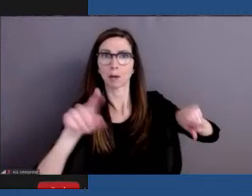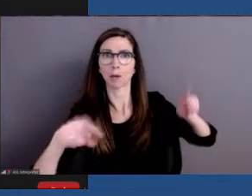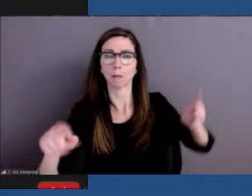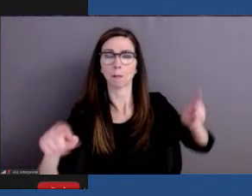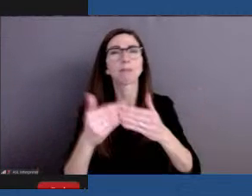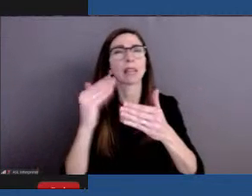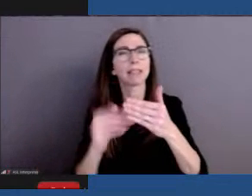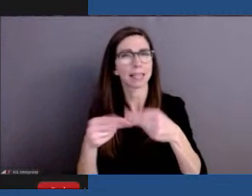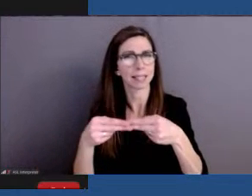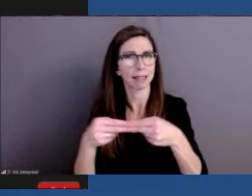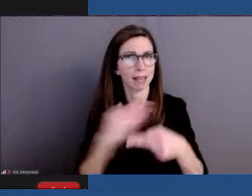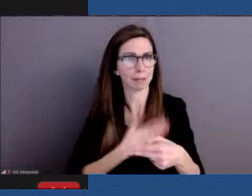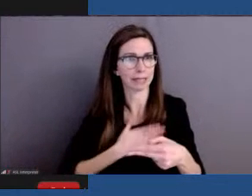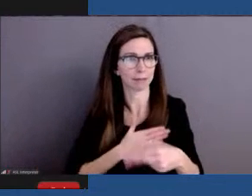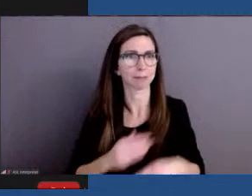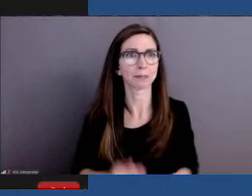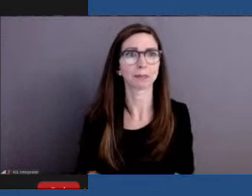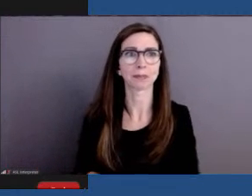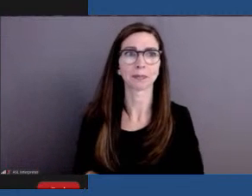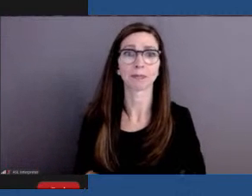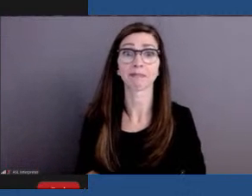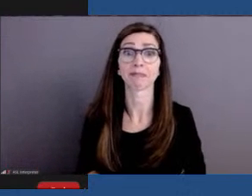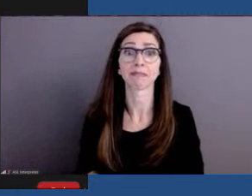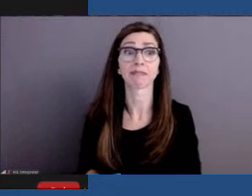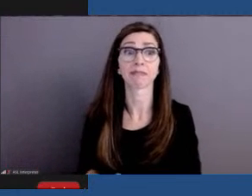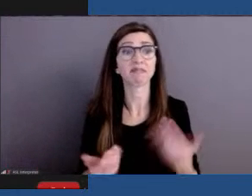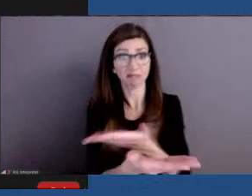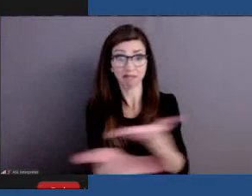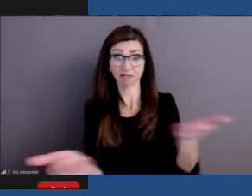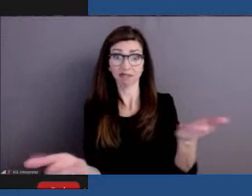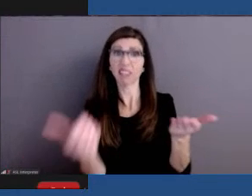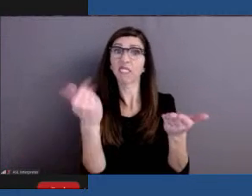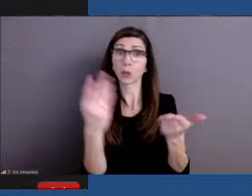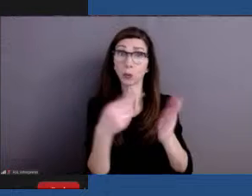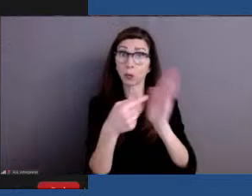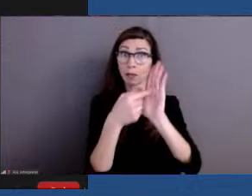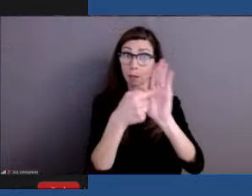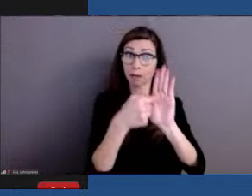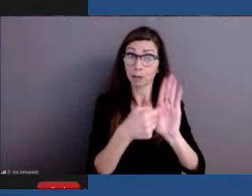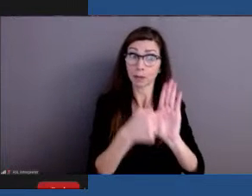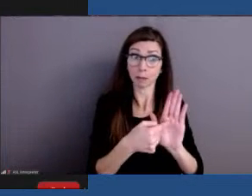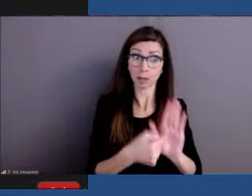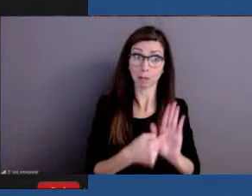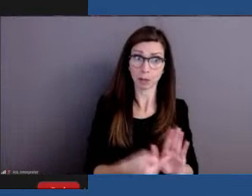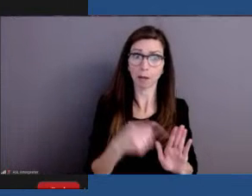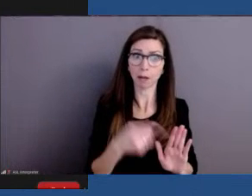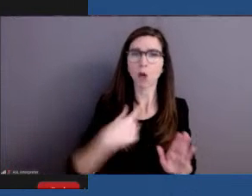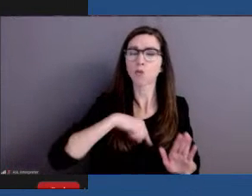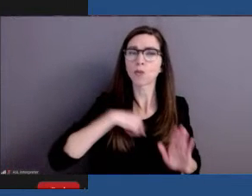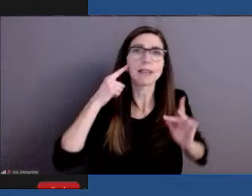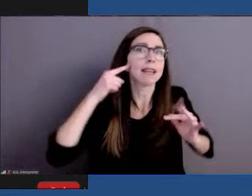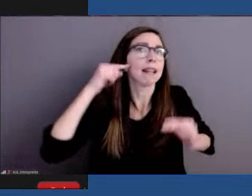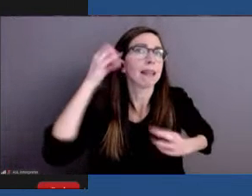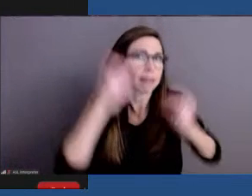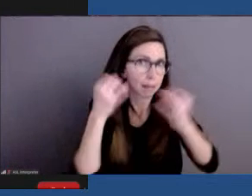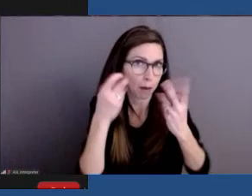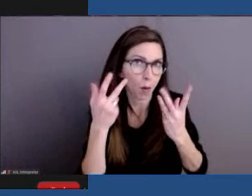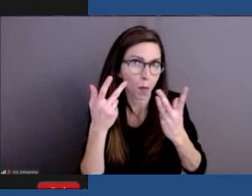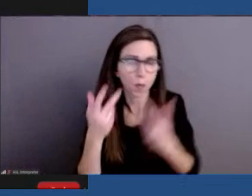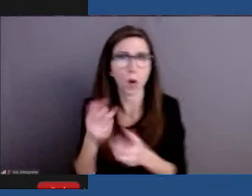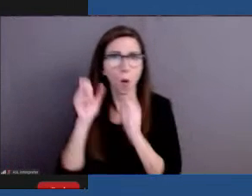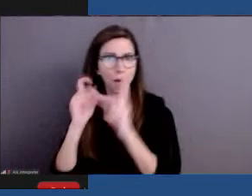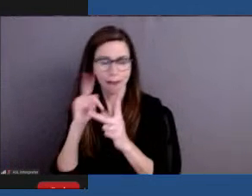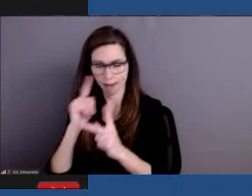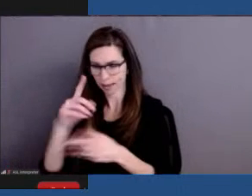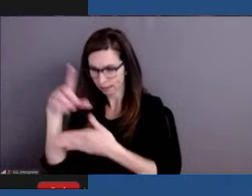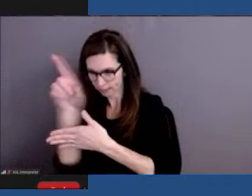are just a few examples of things that we consider, but we have to consider them from the user perspective of all